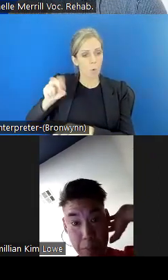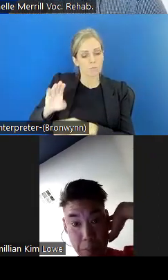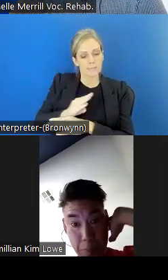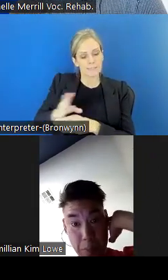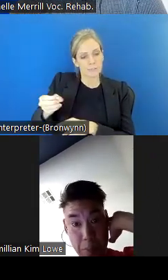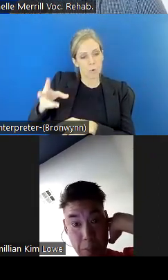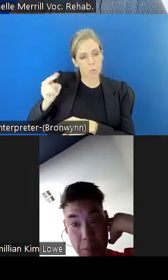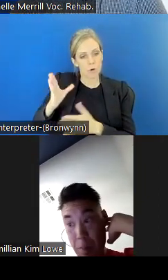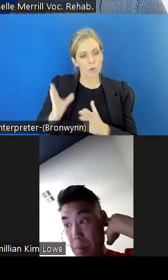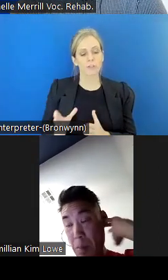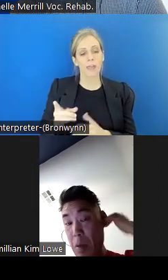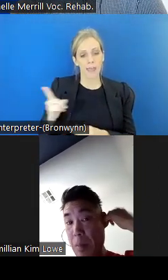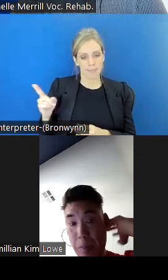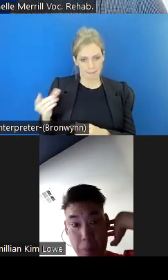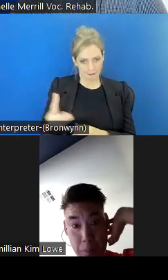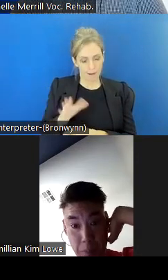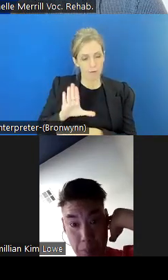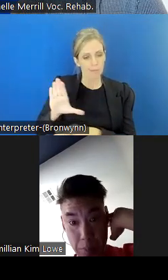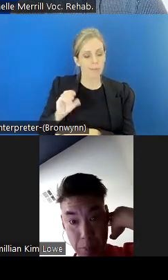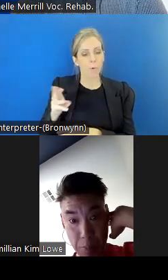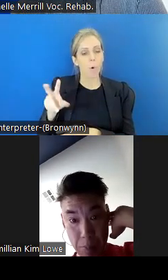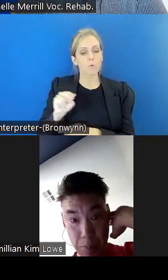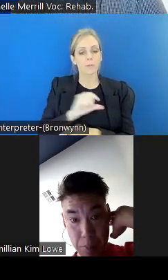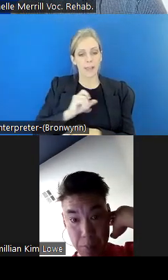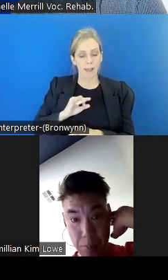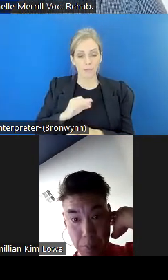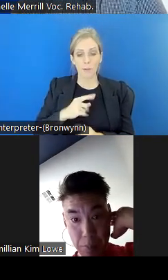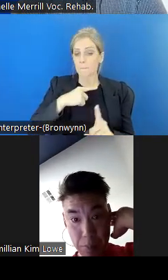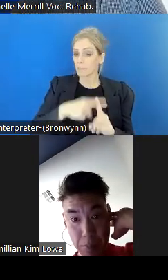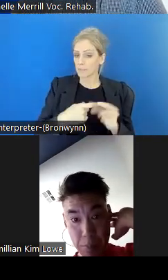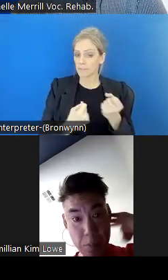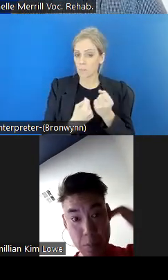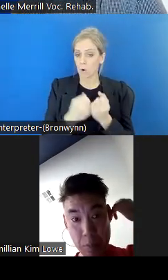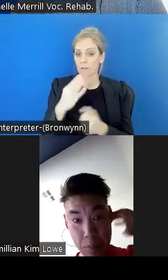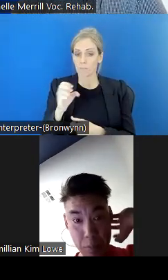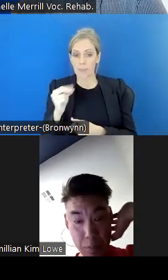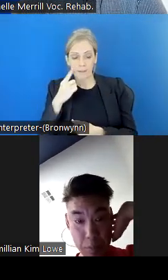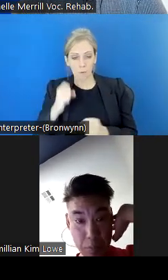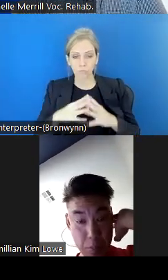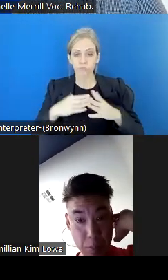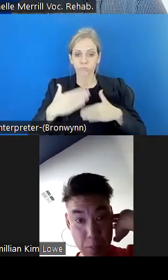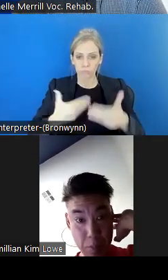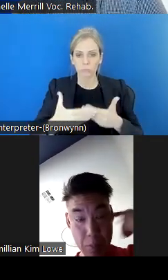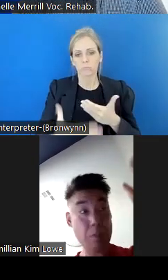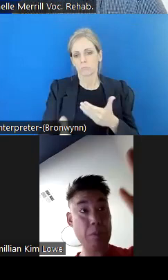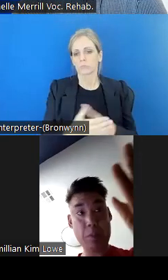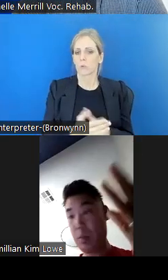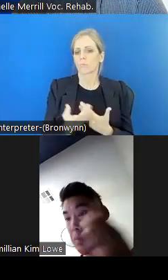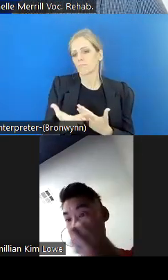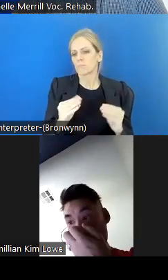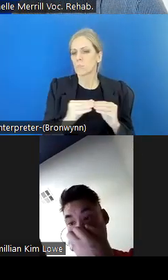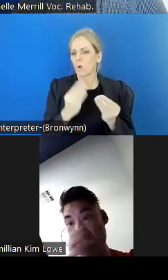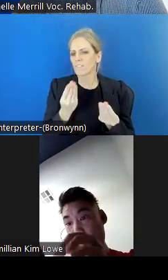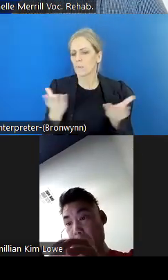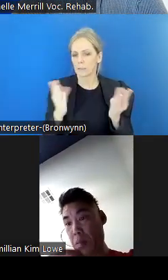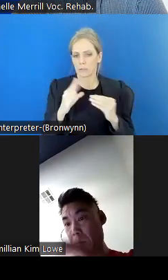the BEN program to get them going. It's a wonderful opportunity. So here's information about that.